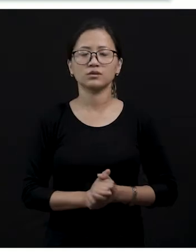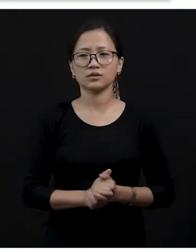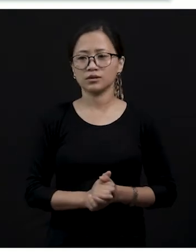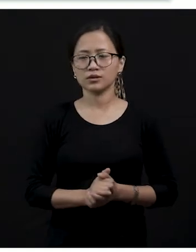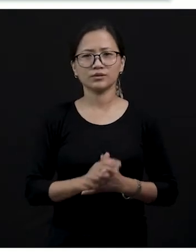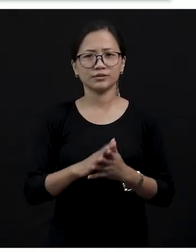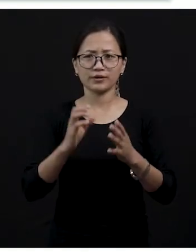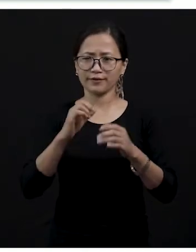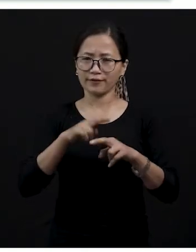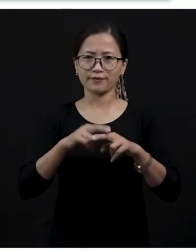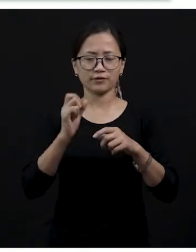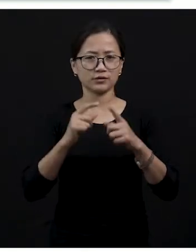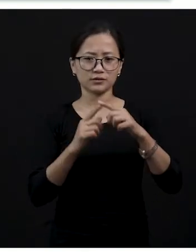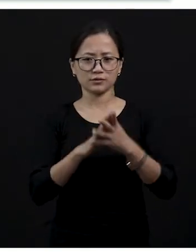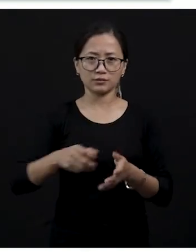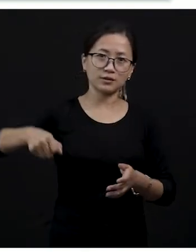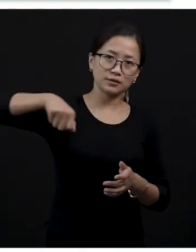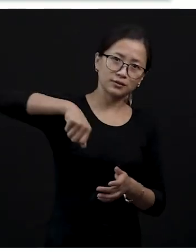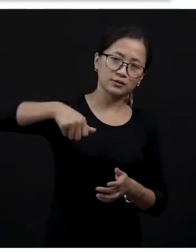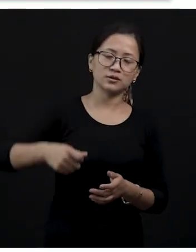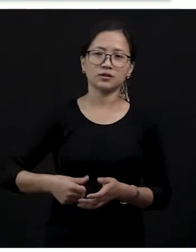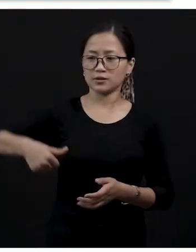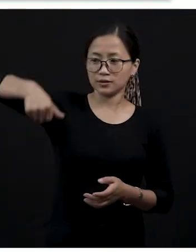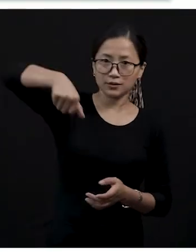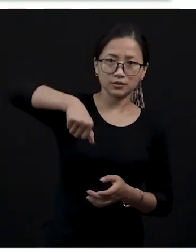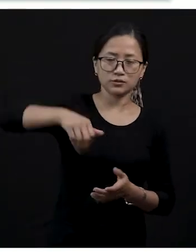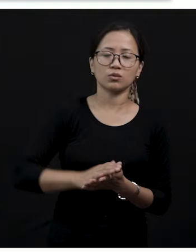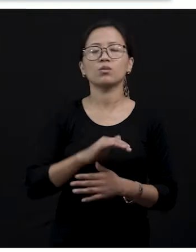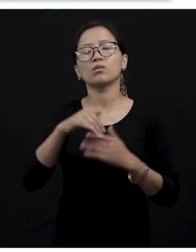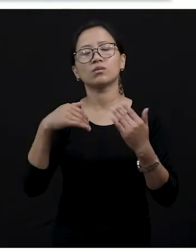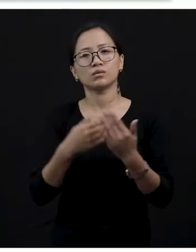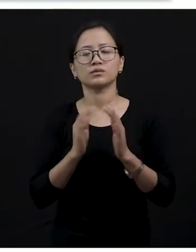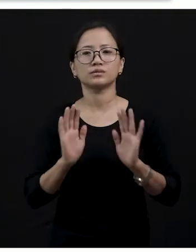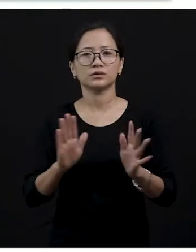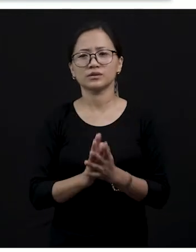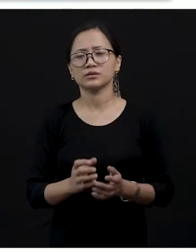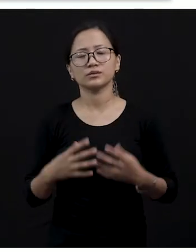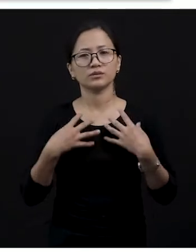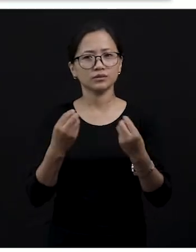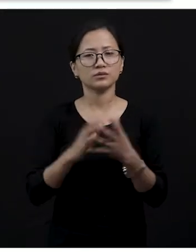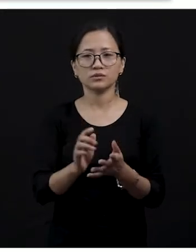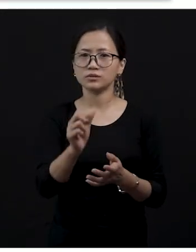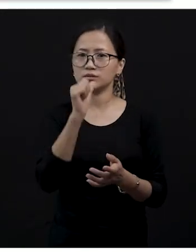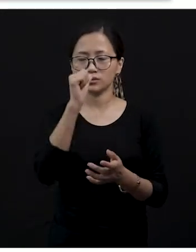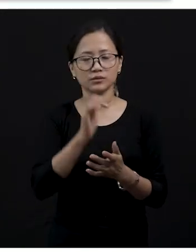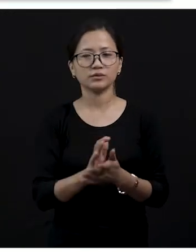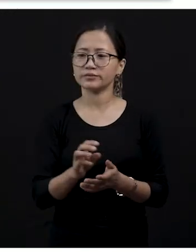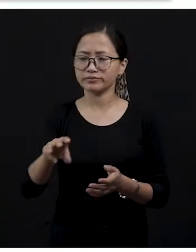your filters and your kettles are always full of water. Anytime you're thirsty, you can drink. Your mom can